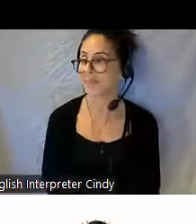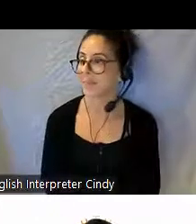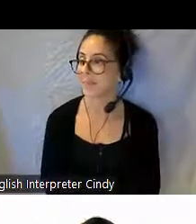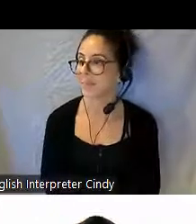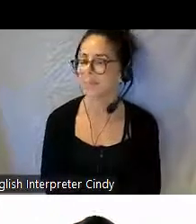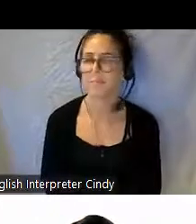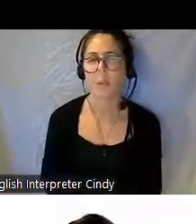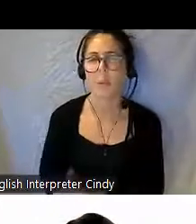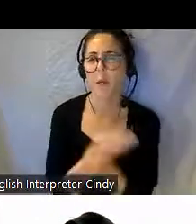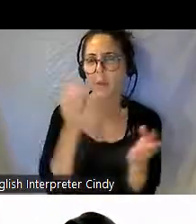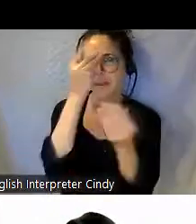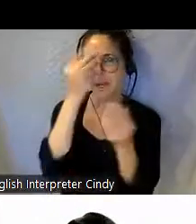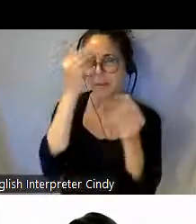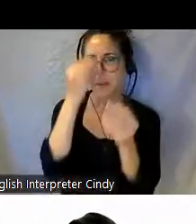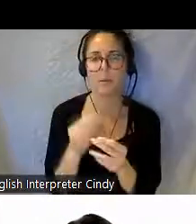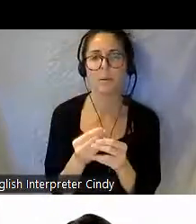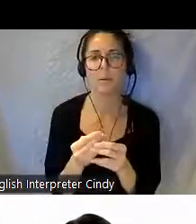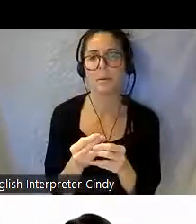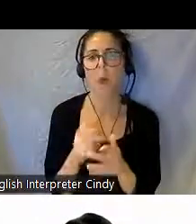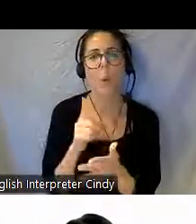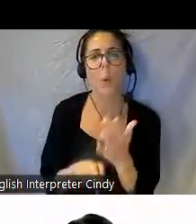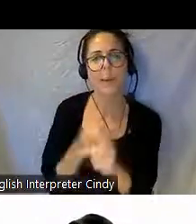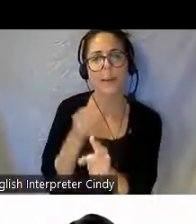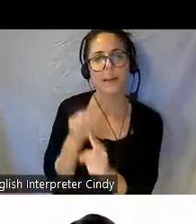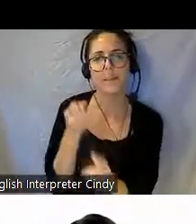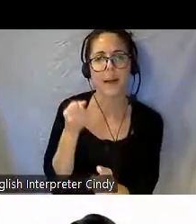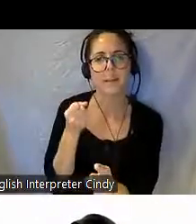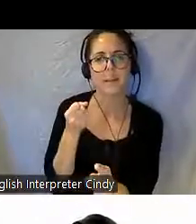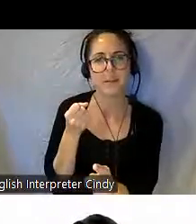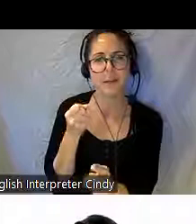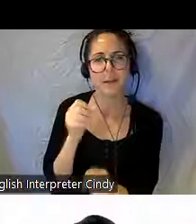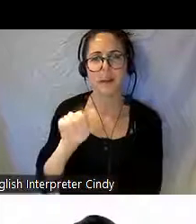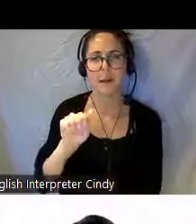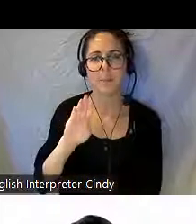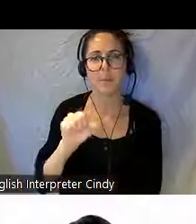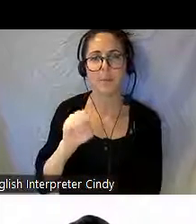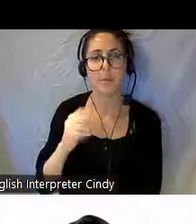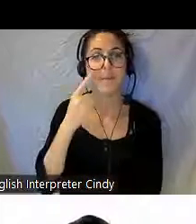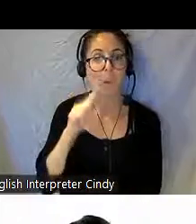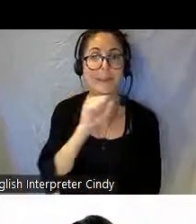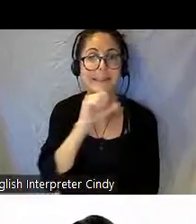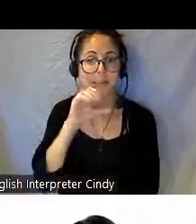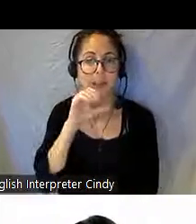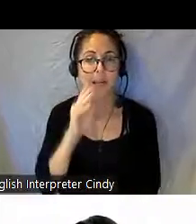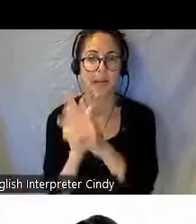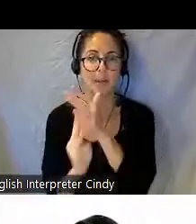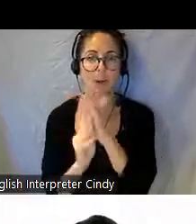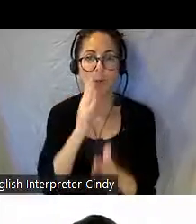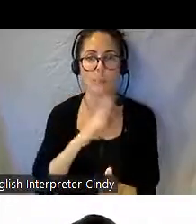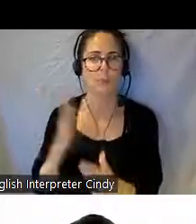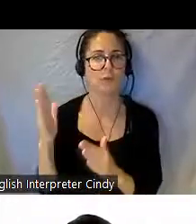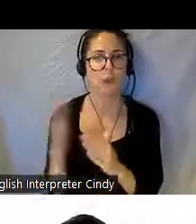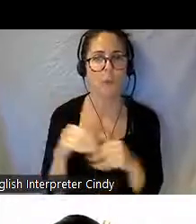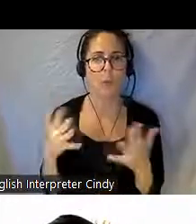about what factors you think impacts abuse in senior immigrant women the most. And you have a few